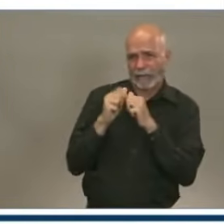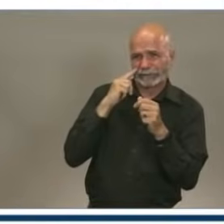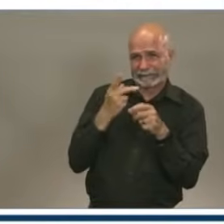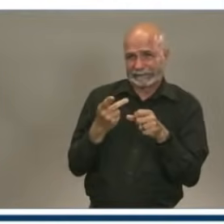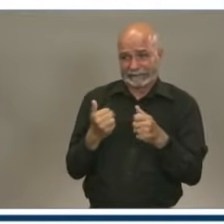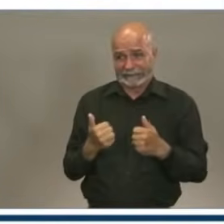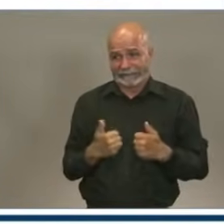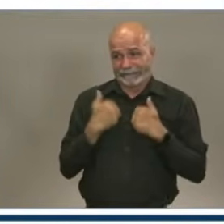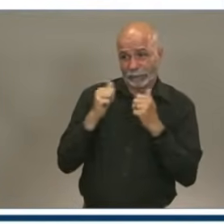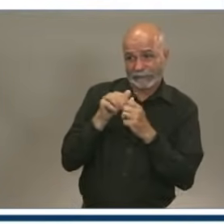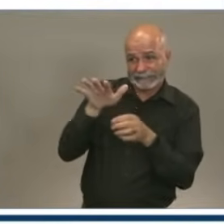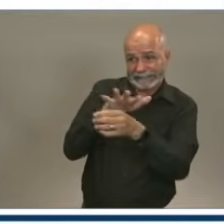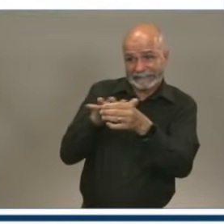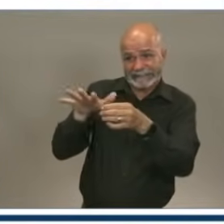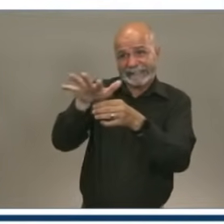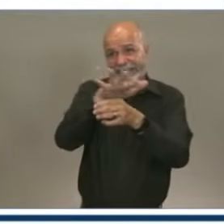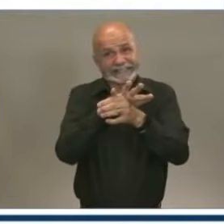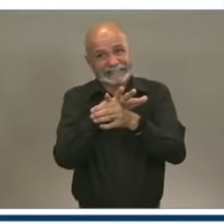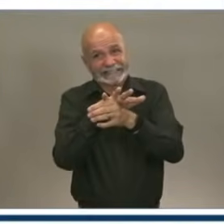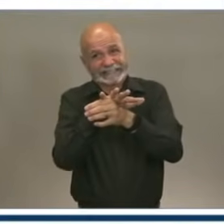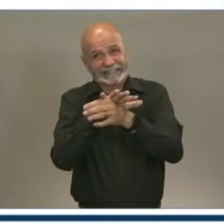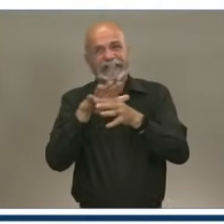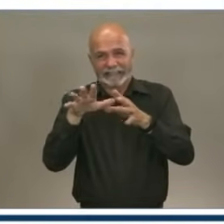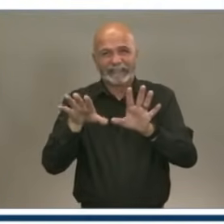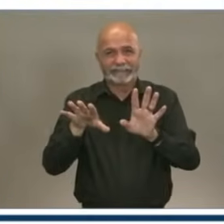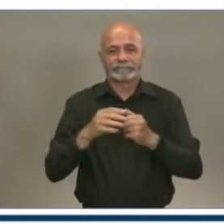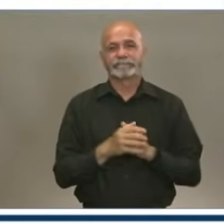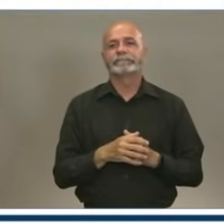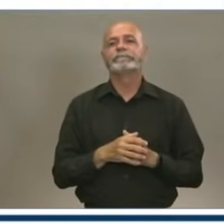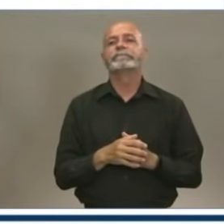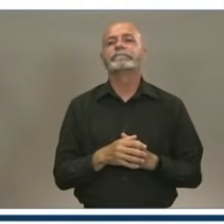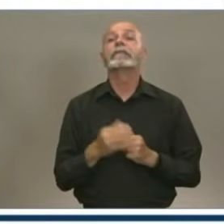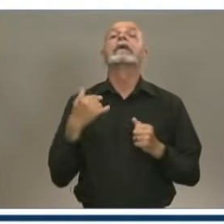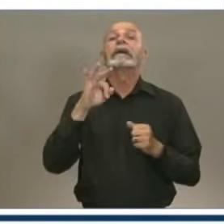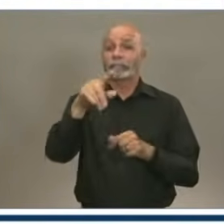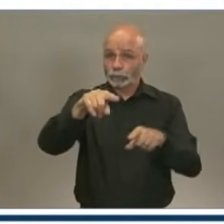their vaccine appointment as soon as it's available to you. Do